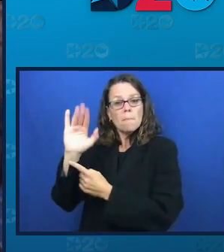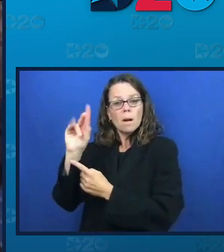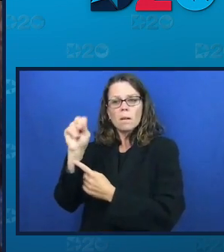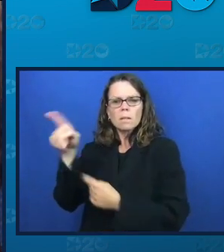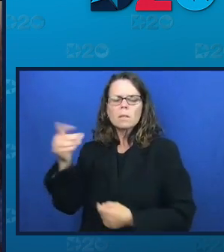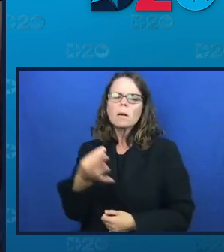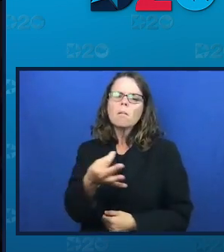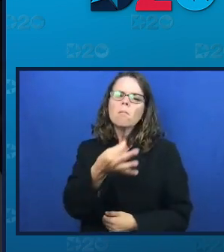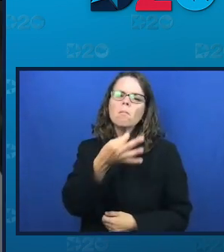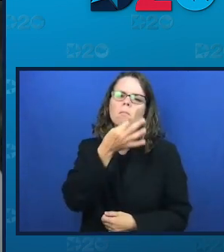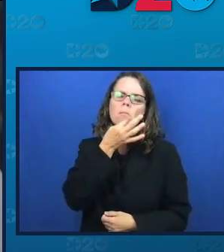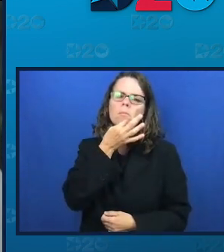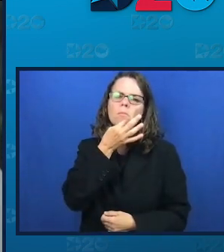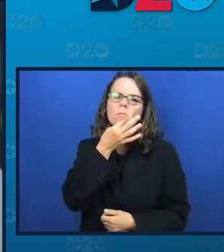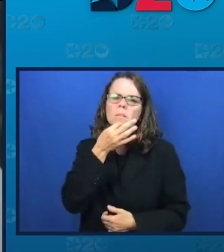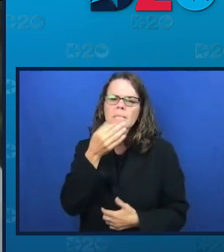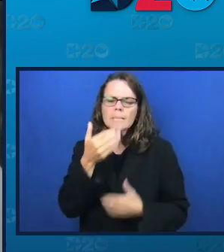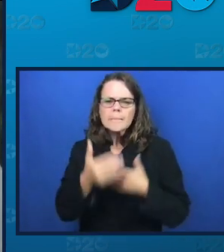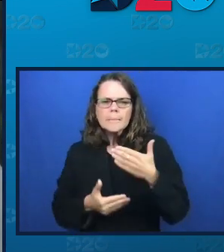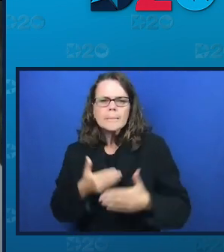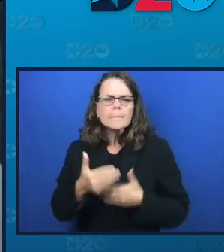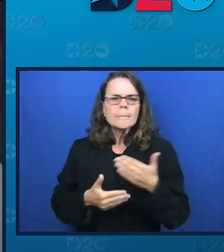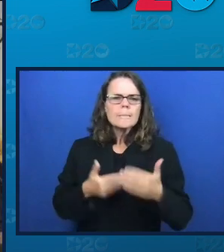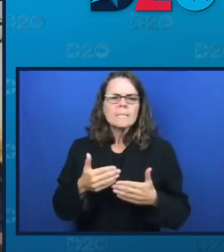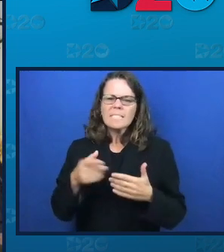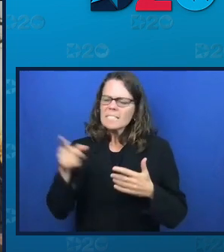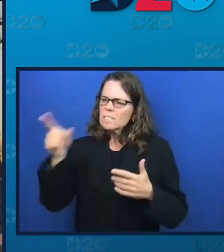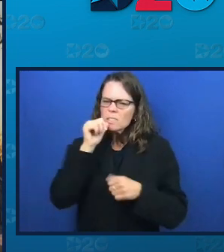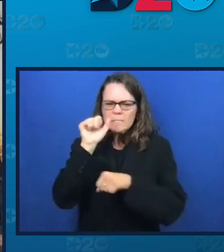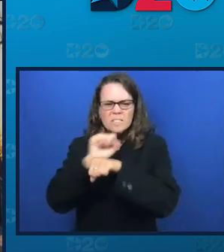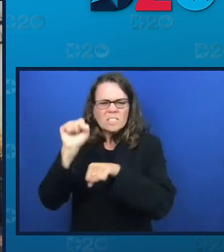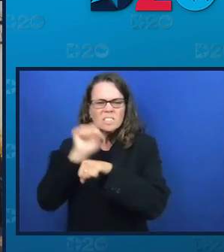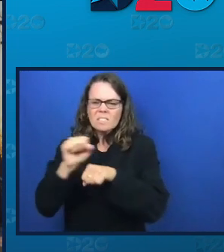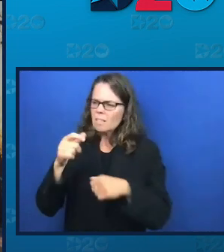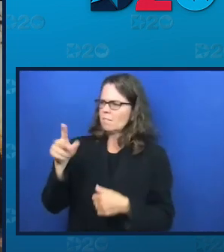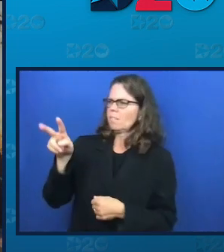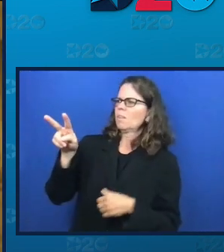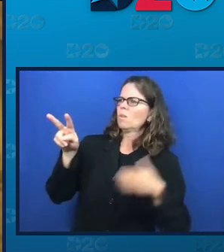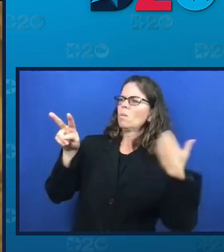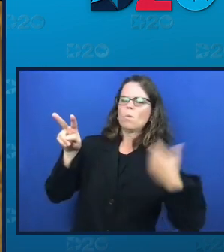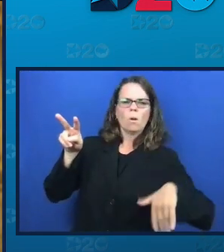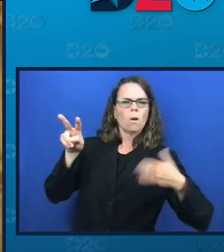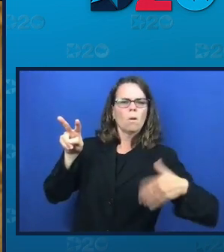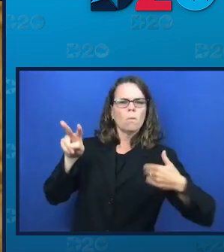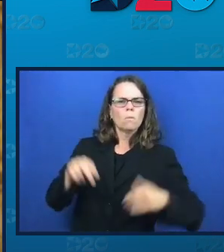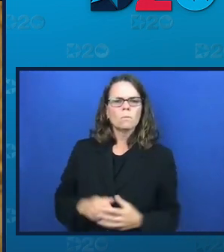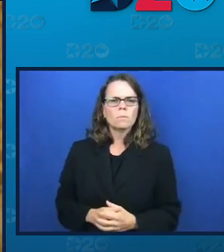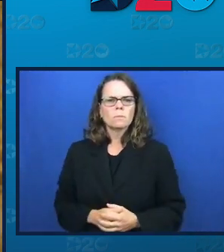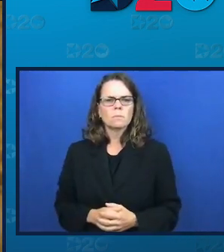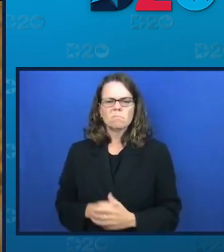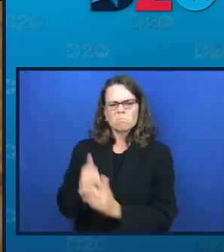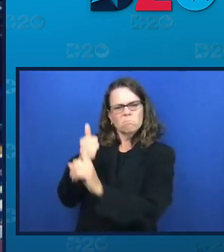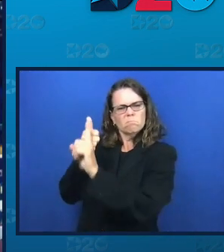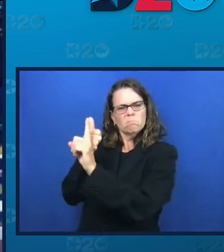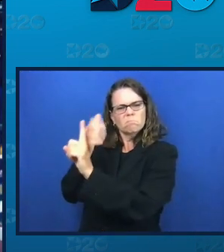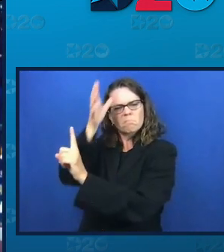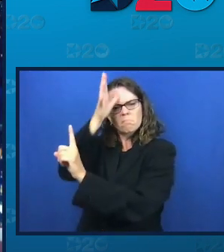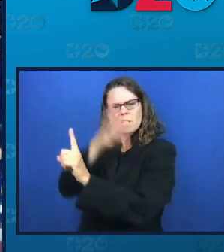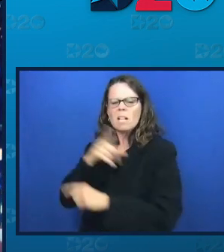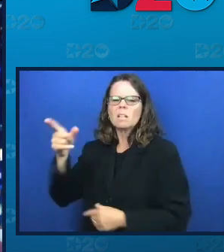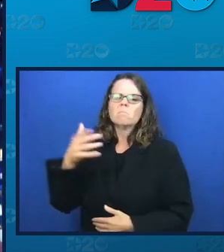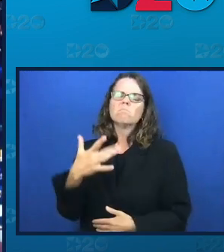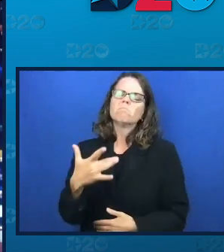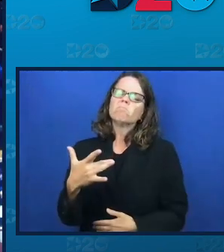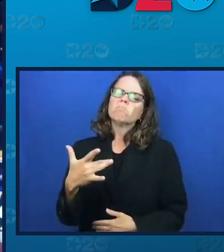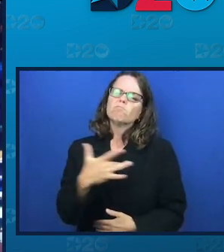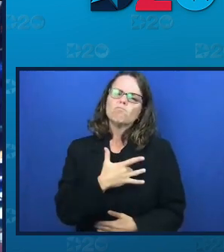moonshot. You're a man of substance. You have experienced tragedies in your life, and we are inspired